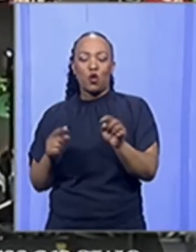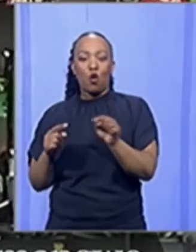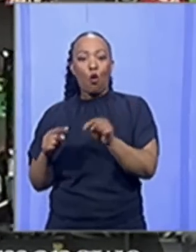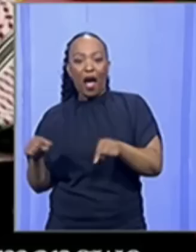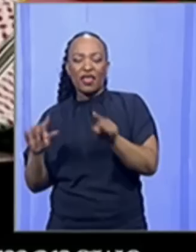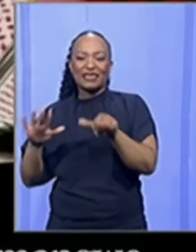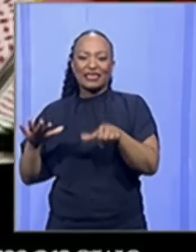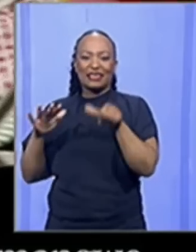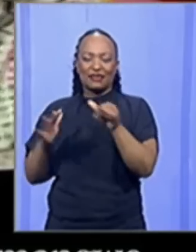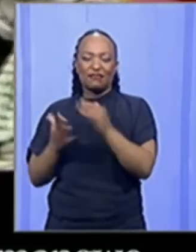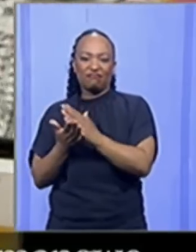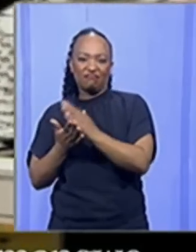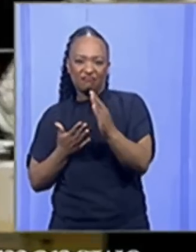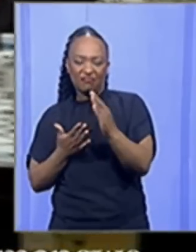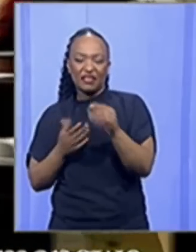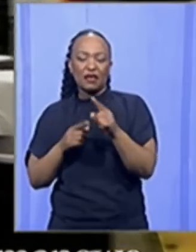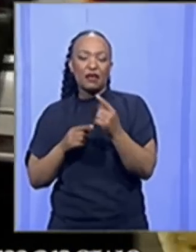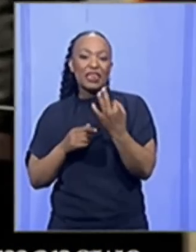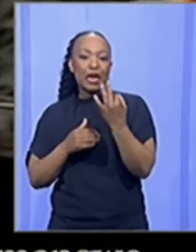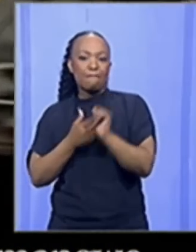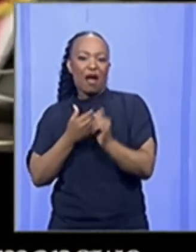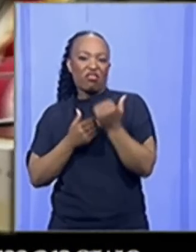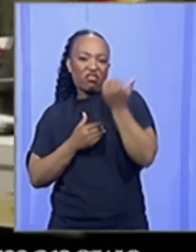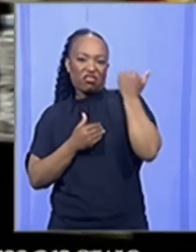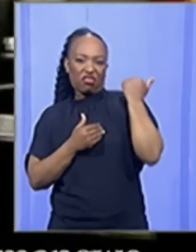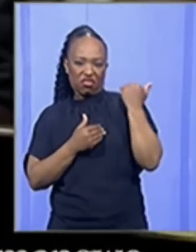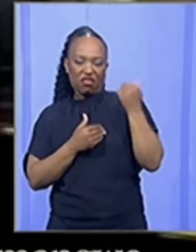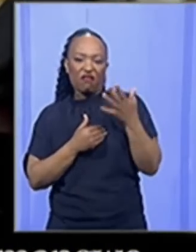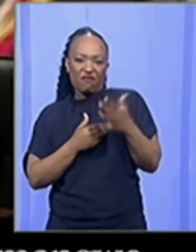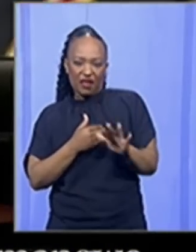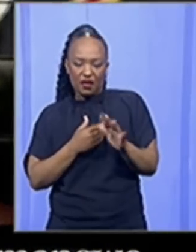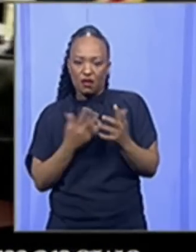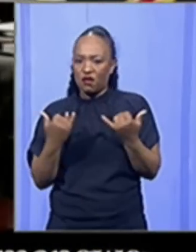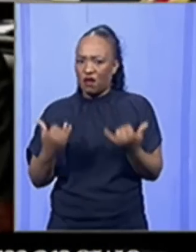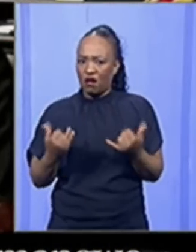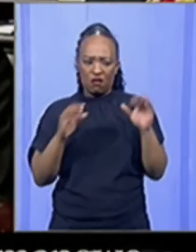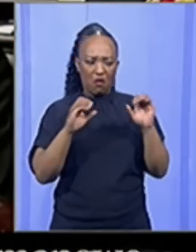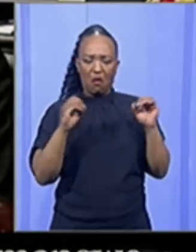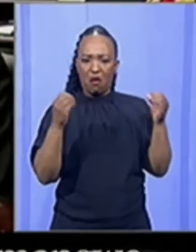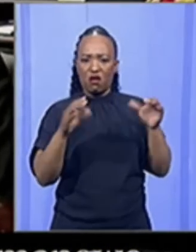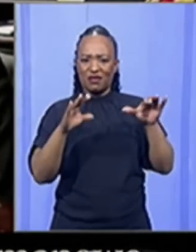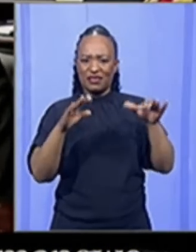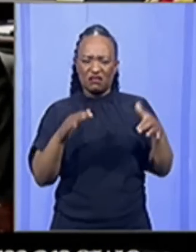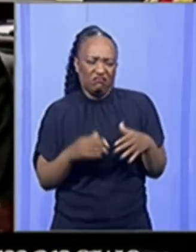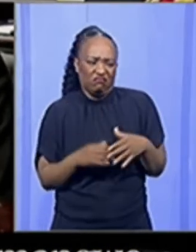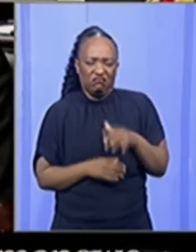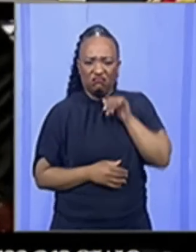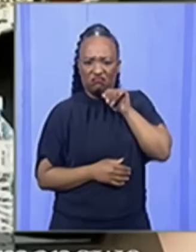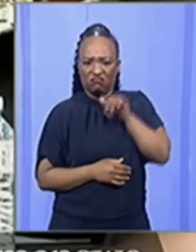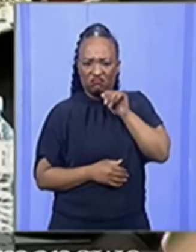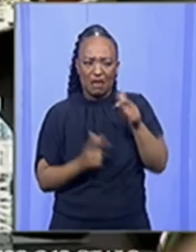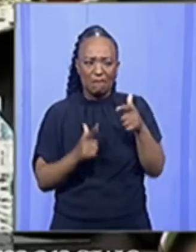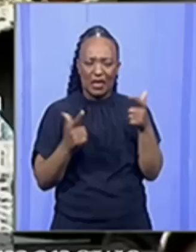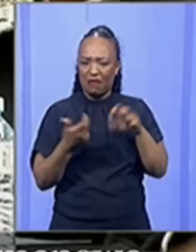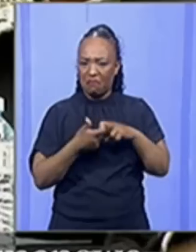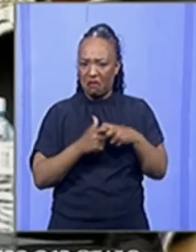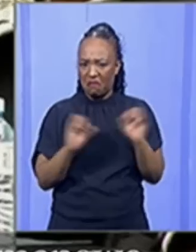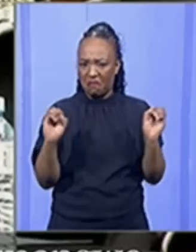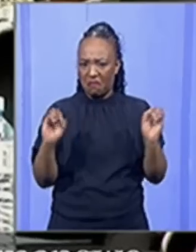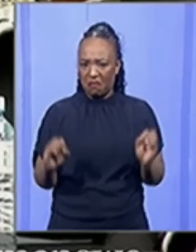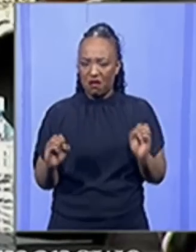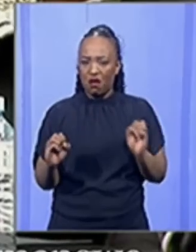ikanisitsweng dikgwedi di le 6 tse di fetileng e leng kgato e lekoko le sa iboneng e le kgang e kalo ka ntlha ya fa le re ditokololo